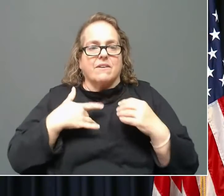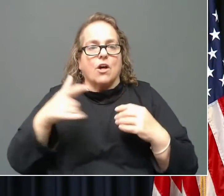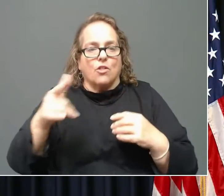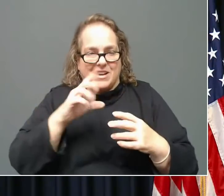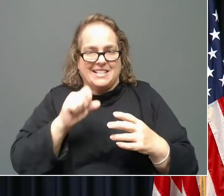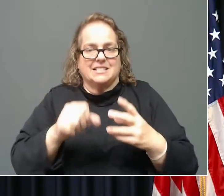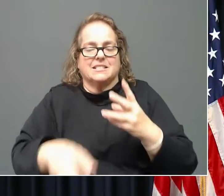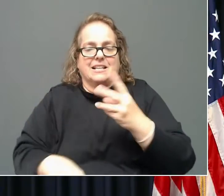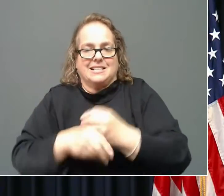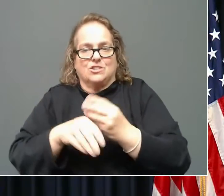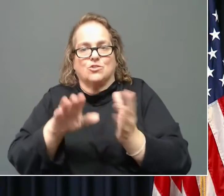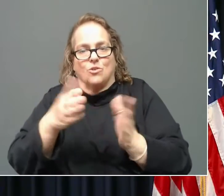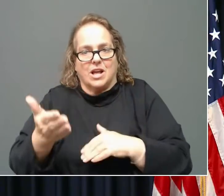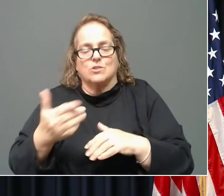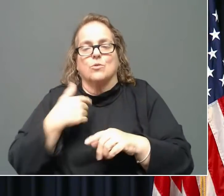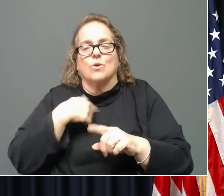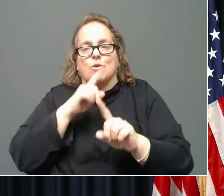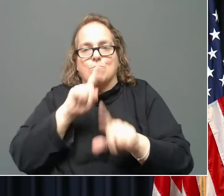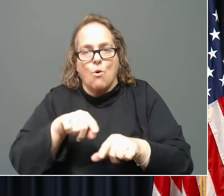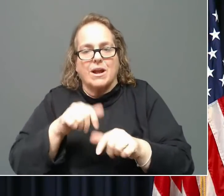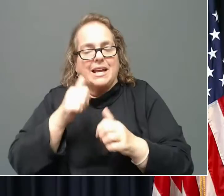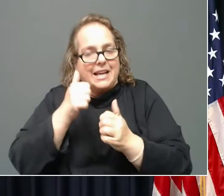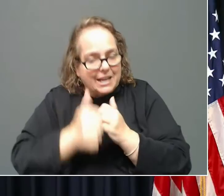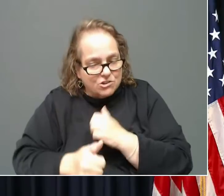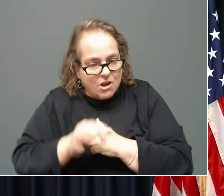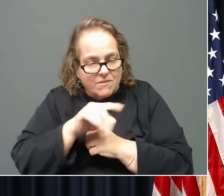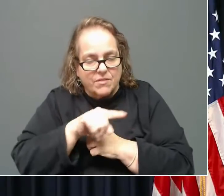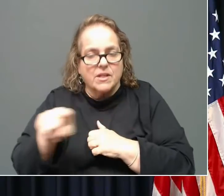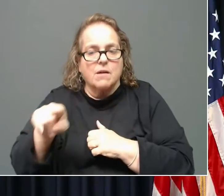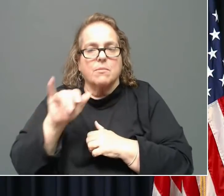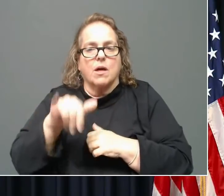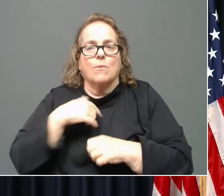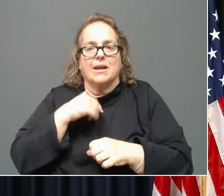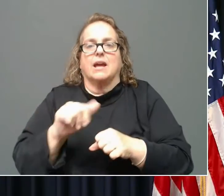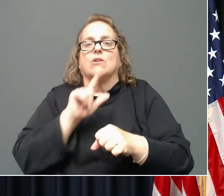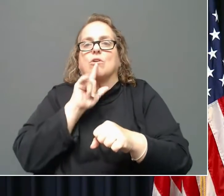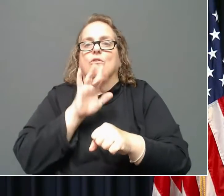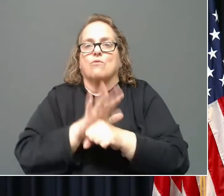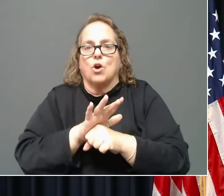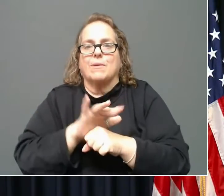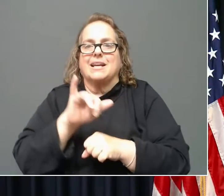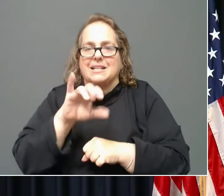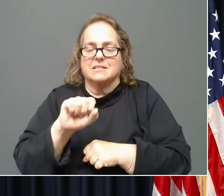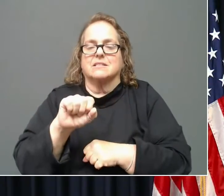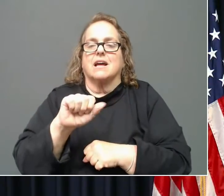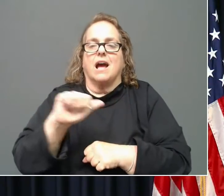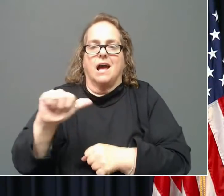and we're going to report each and every one of them that we can confirm is a COVID death.